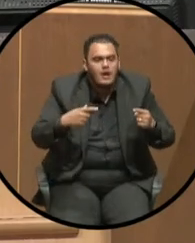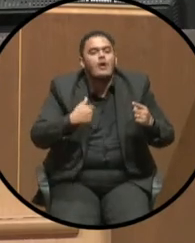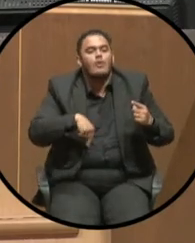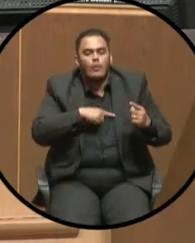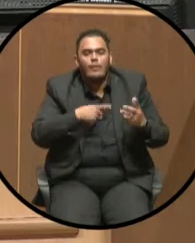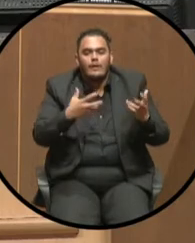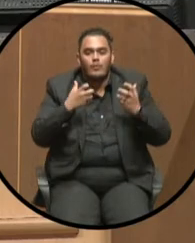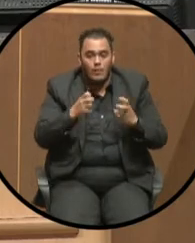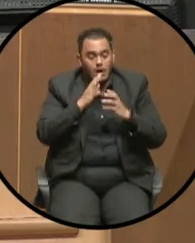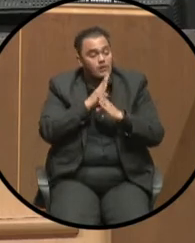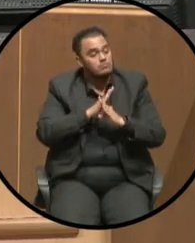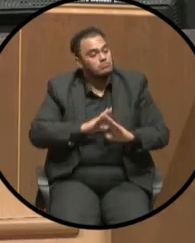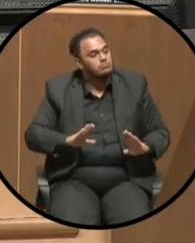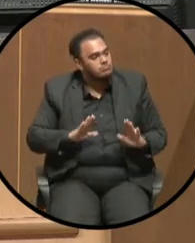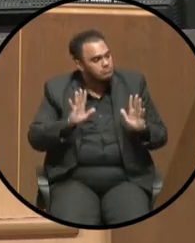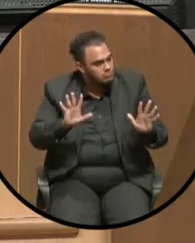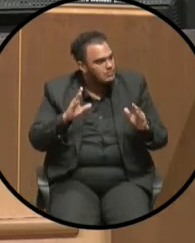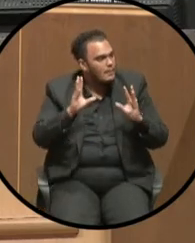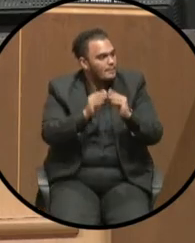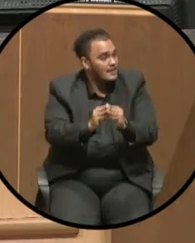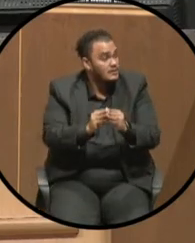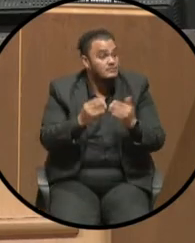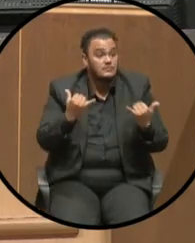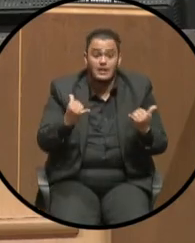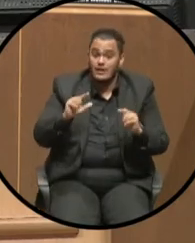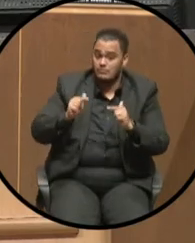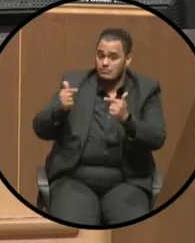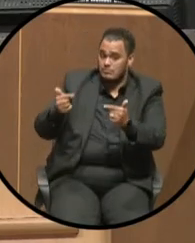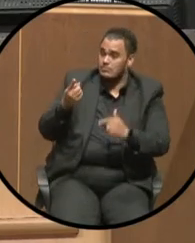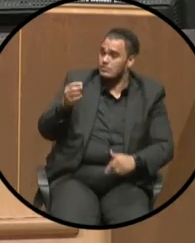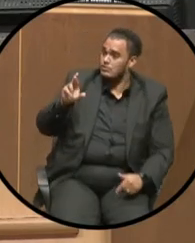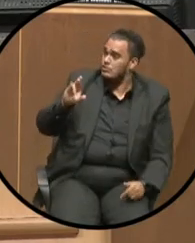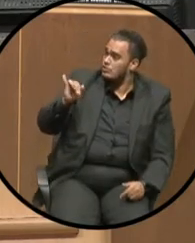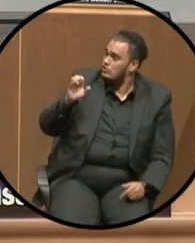meeting. With that, Dr. Jenkins, I'm gonna turn to you.